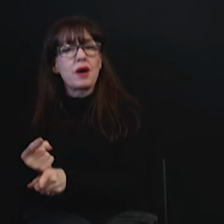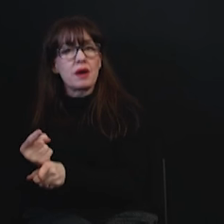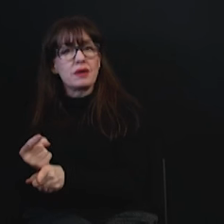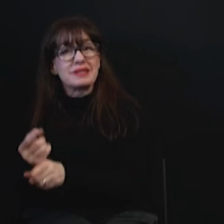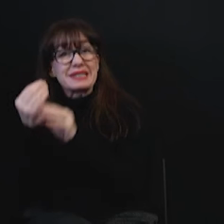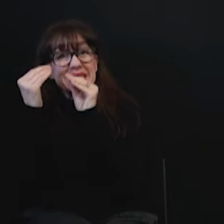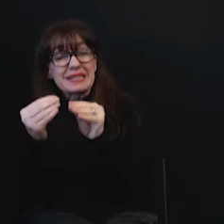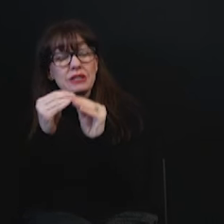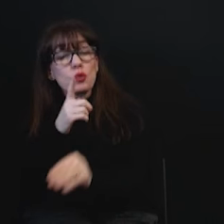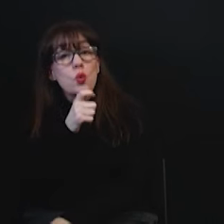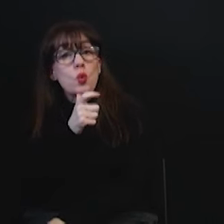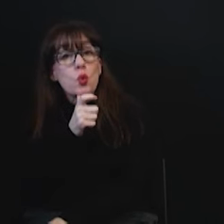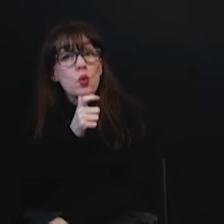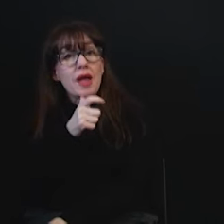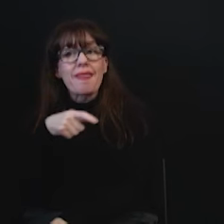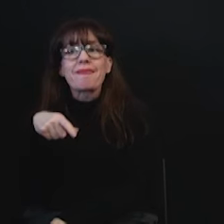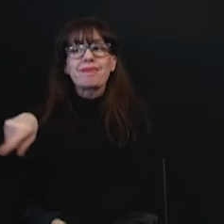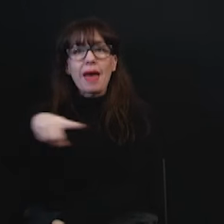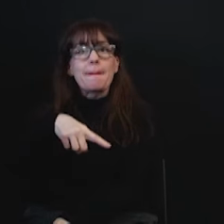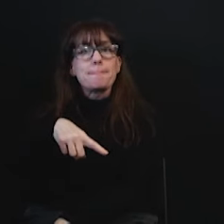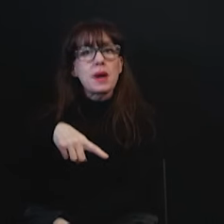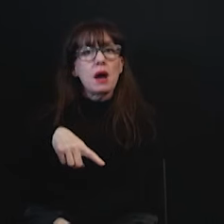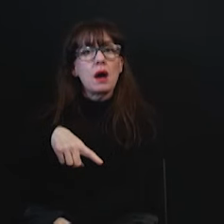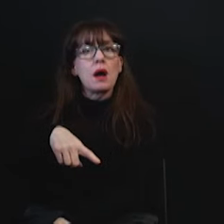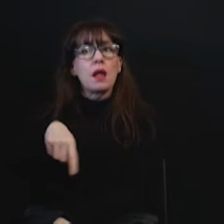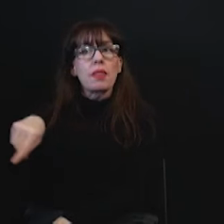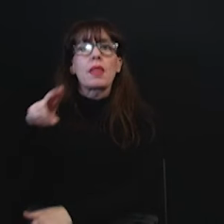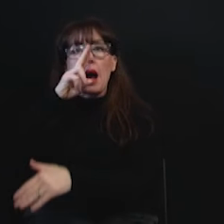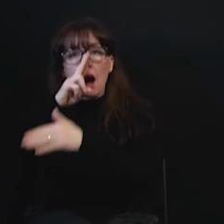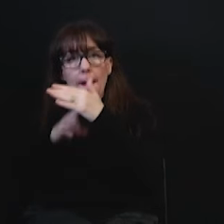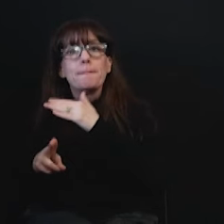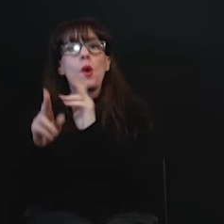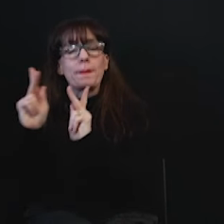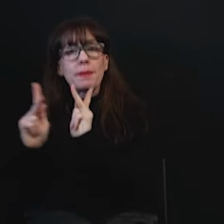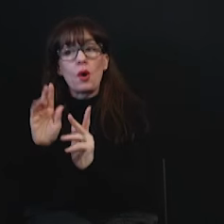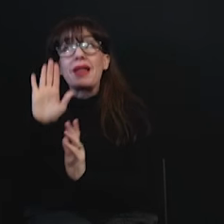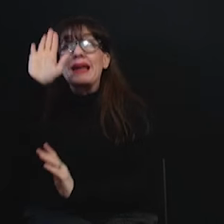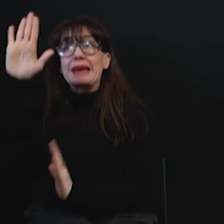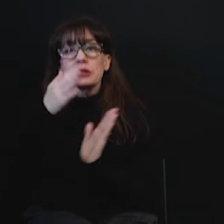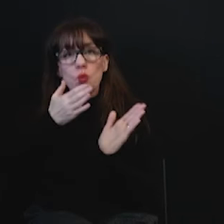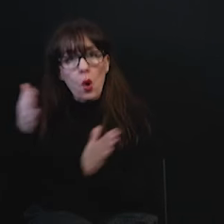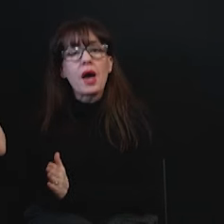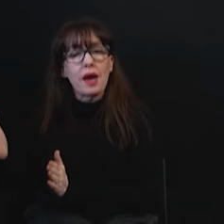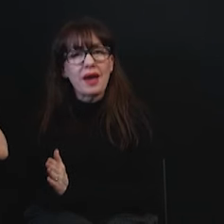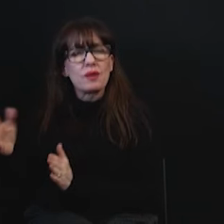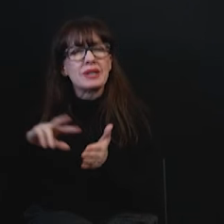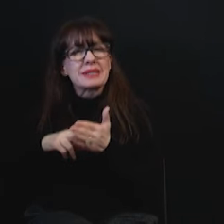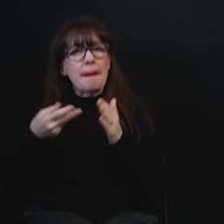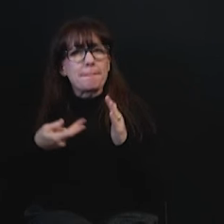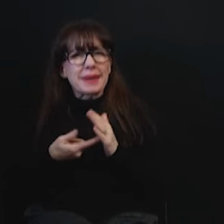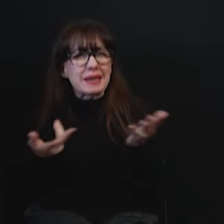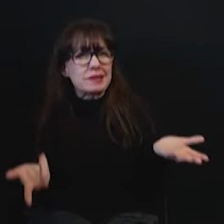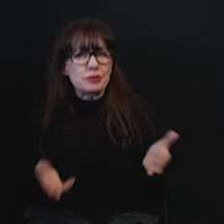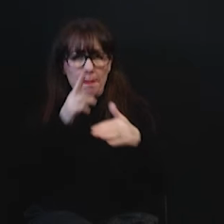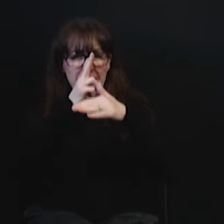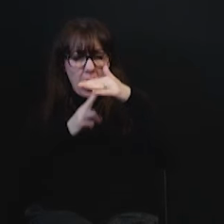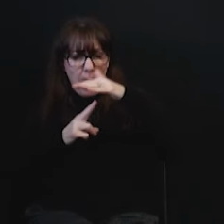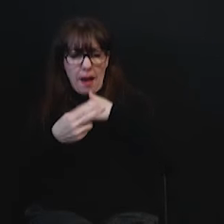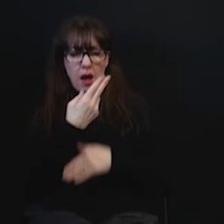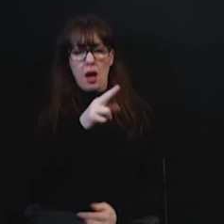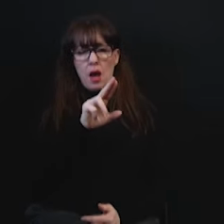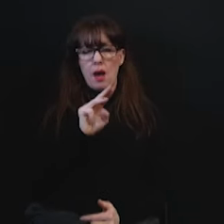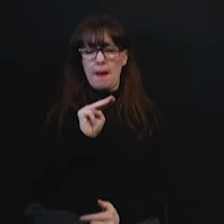Teaching who? Them, meaning the humble, his way. What does it mean to be humble? Again, we